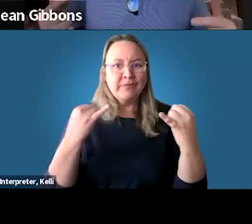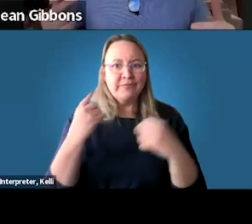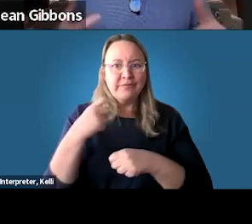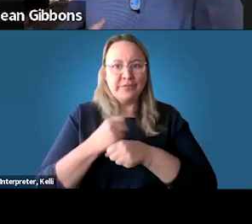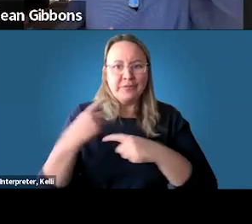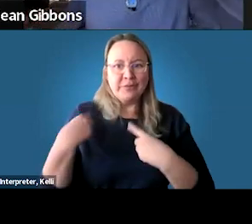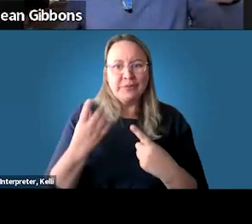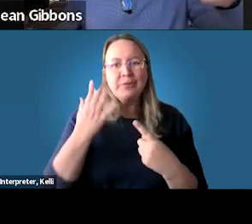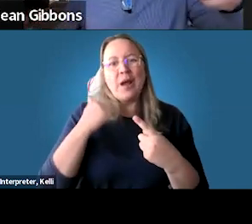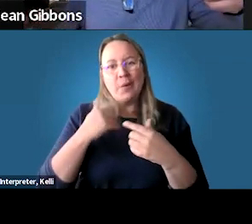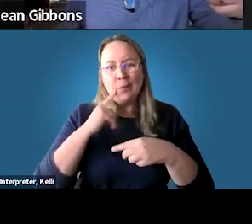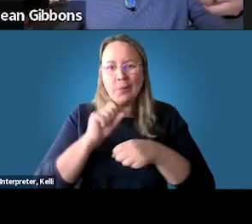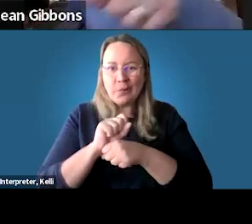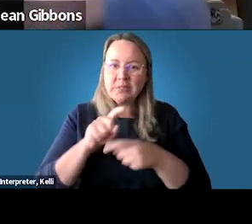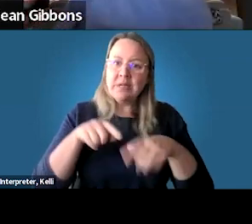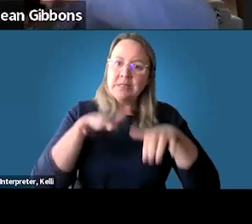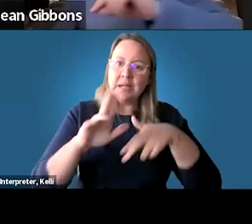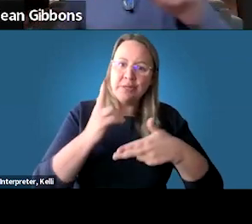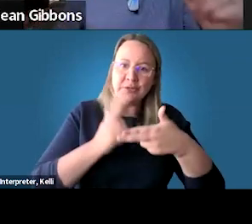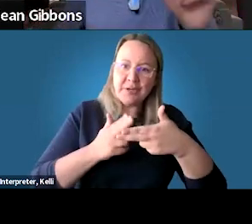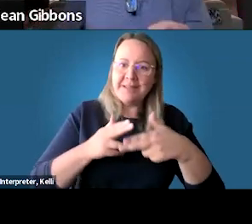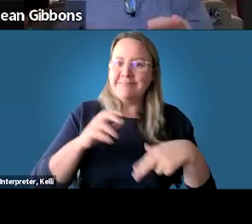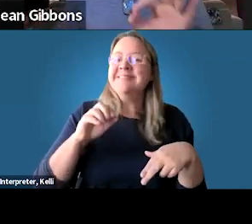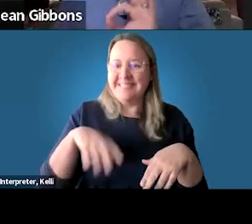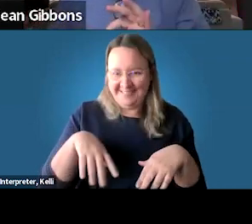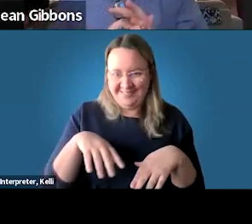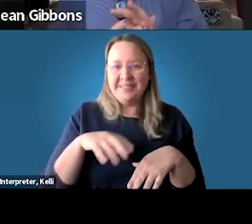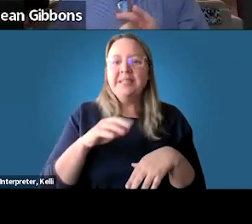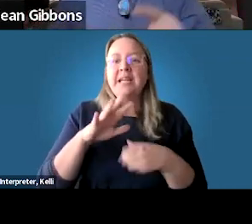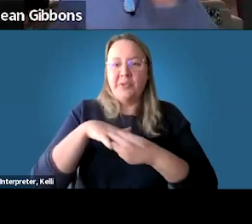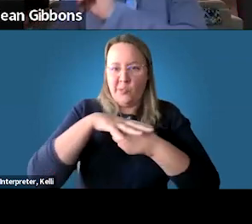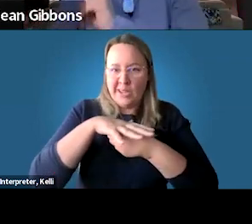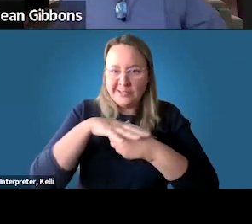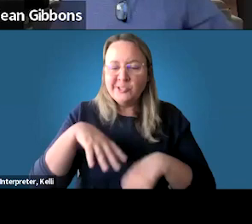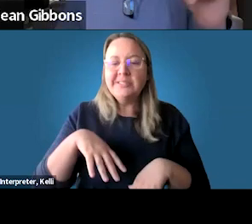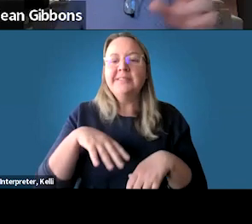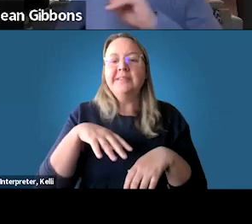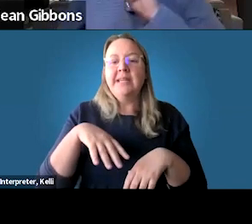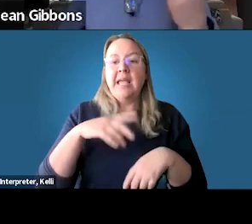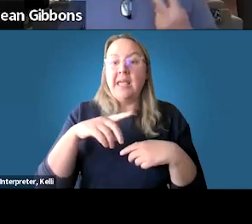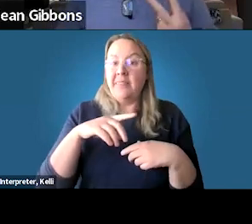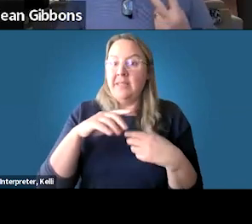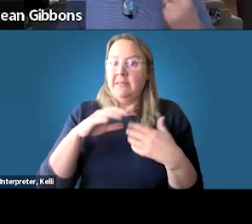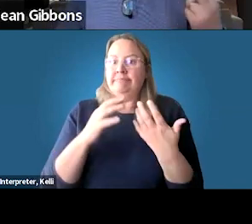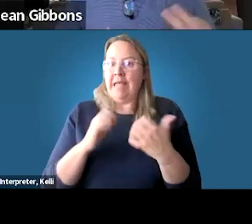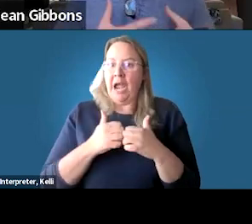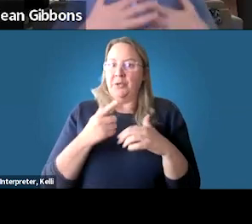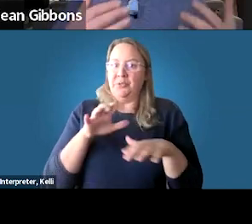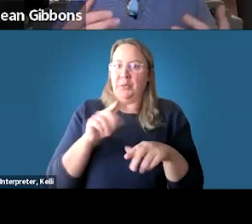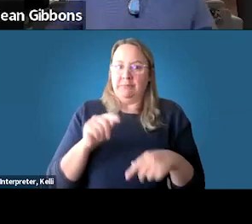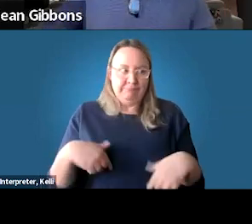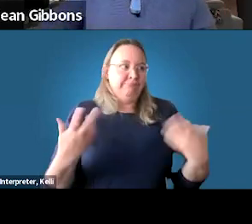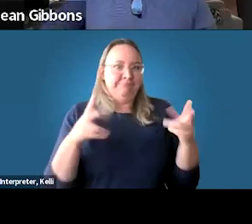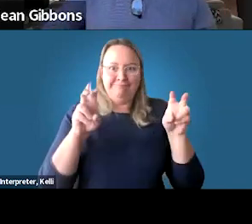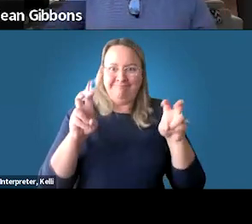past, you know how this works. You're going to type in your name. There you go, Sarah. You're going to type in your name, your location, where you're at, Dayton, and then how are you? Just in 2 words. Keep it simple if you